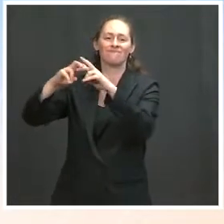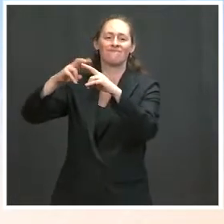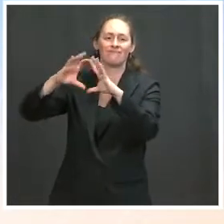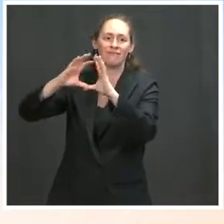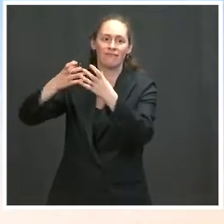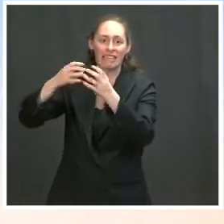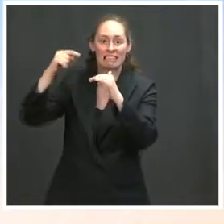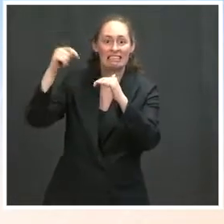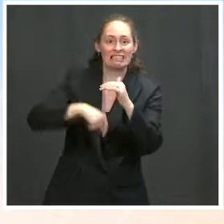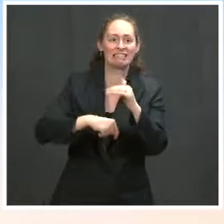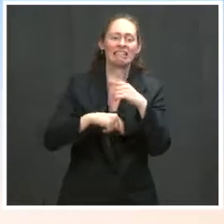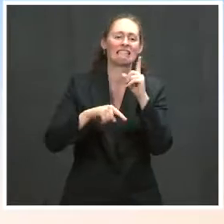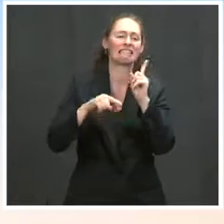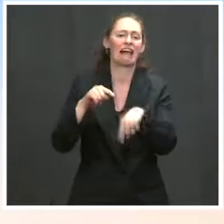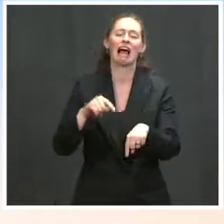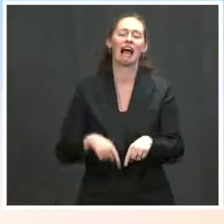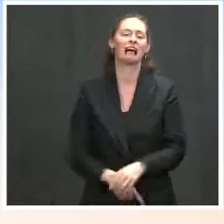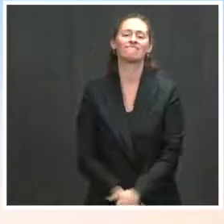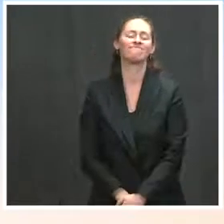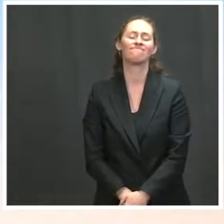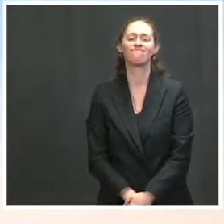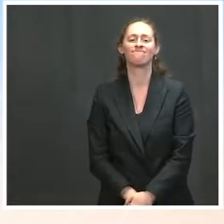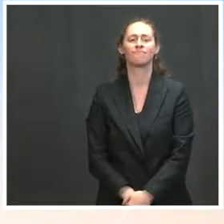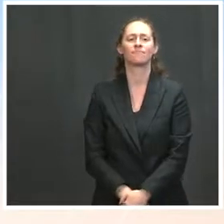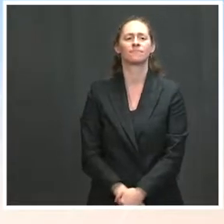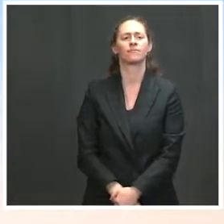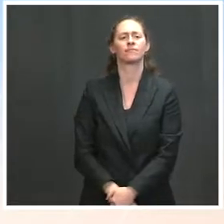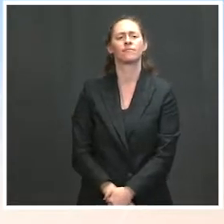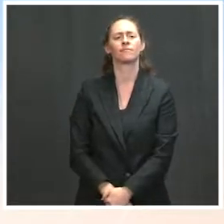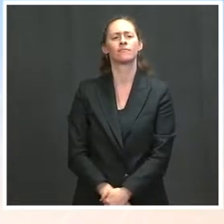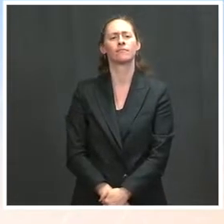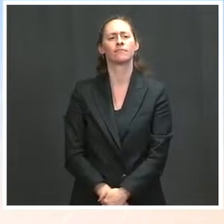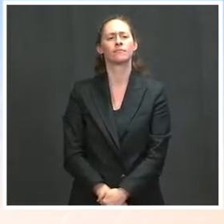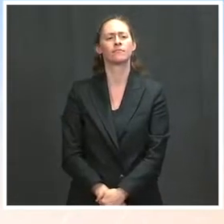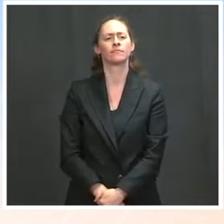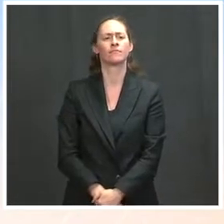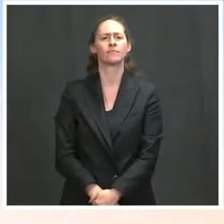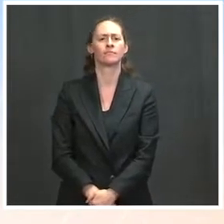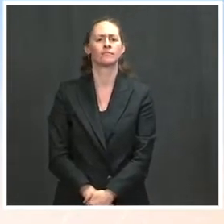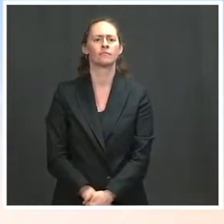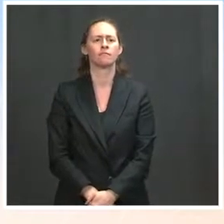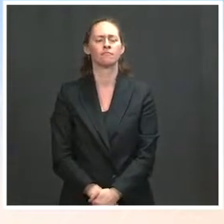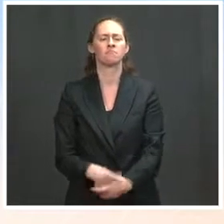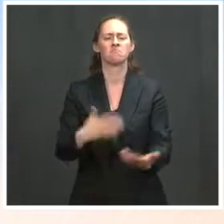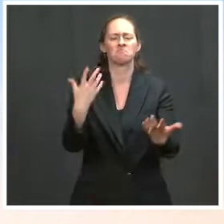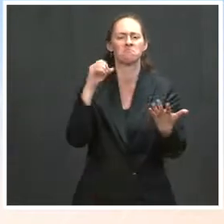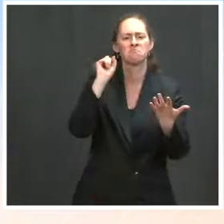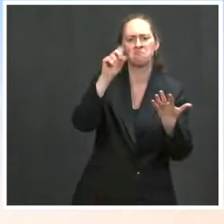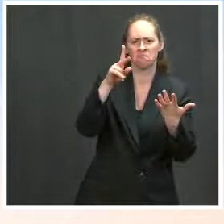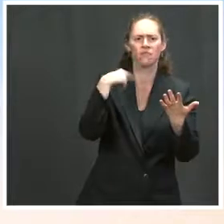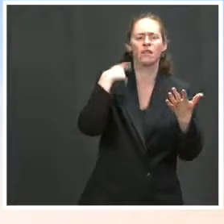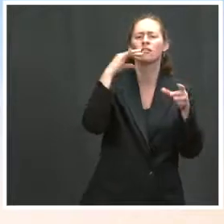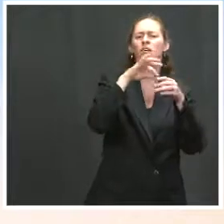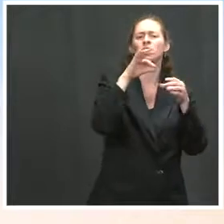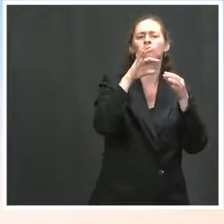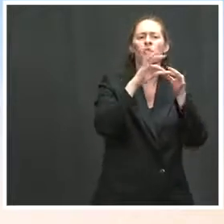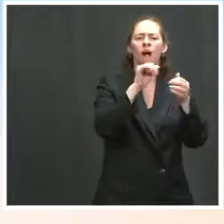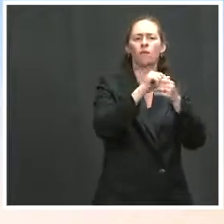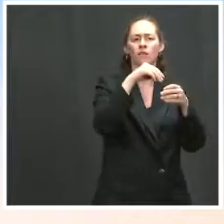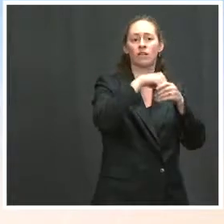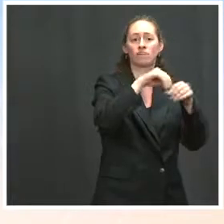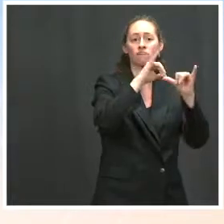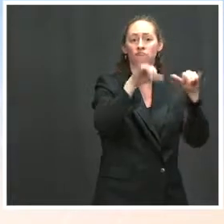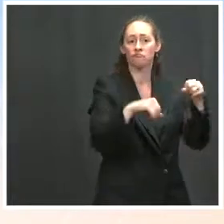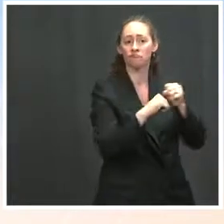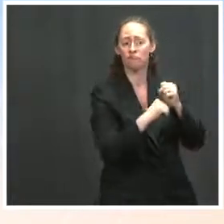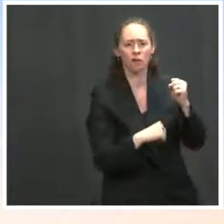Some Republicans turning to infrastructure. Some Republicans are saying, including Senator Thune, are blaming White House aides for not getting